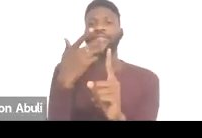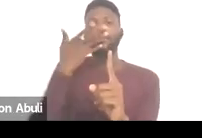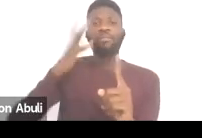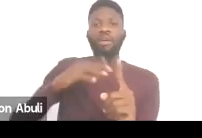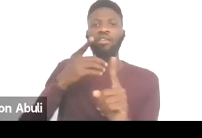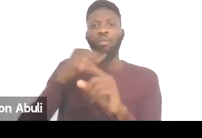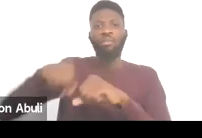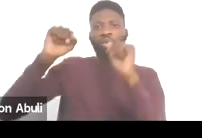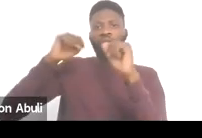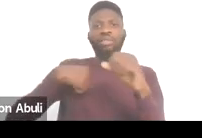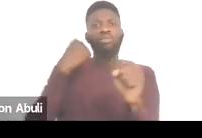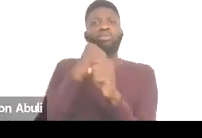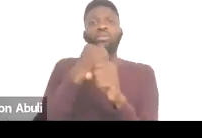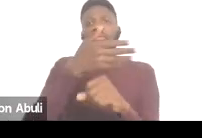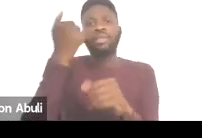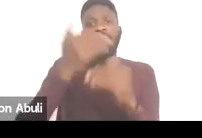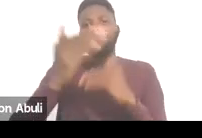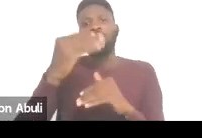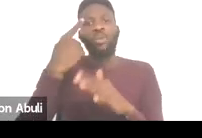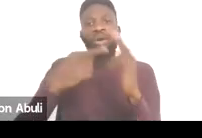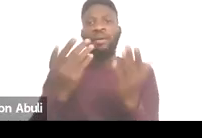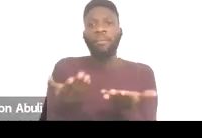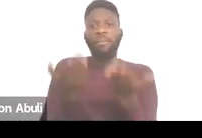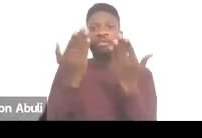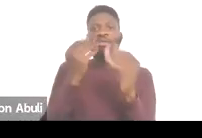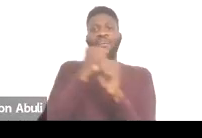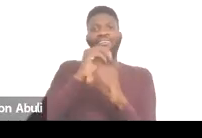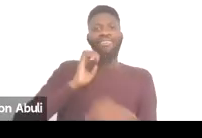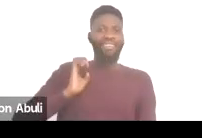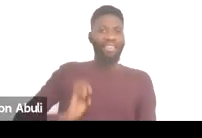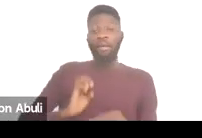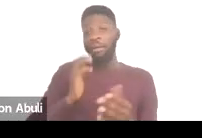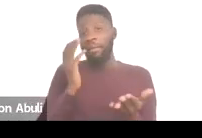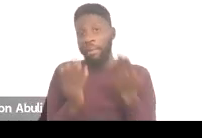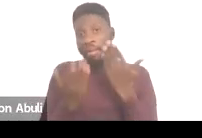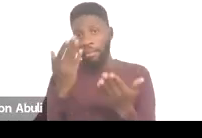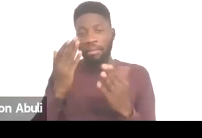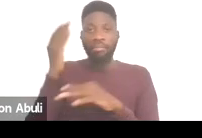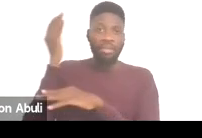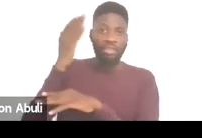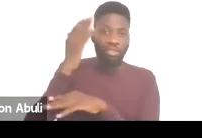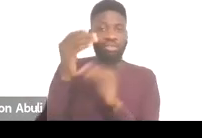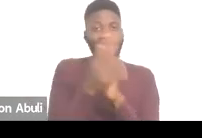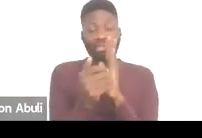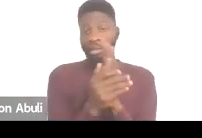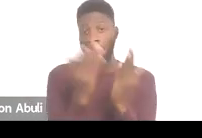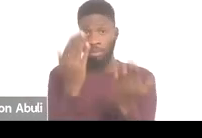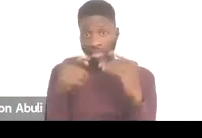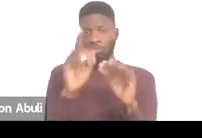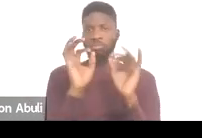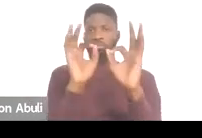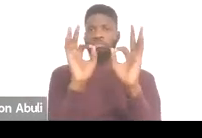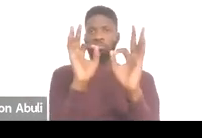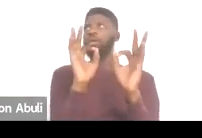should do better? Maybe how you should improve on your work ethics, or maybe on your presentation skills, because you might be good when it comes